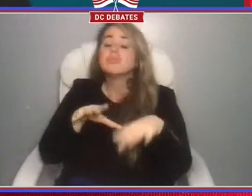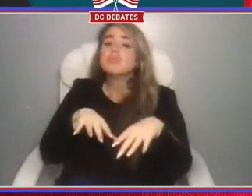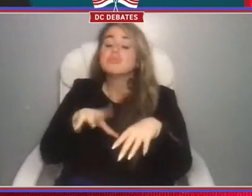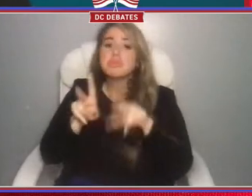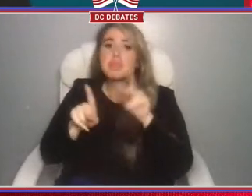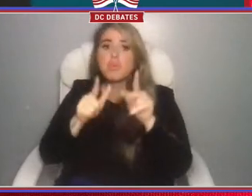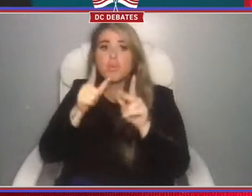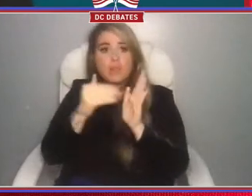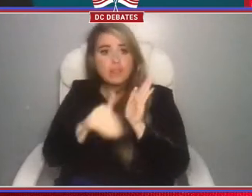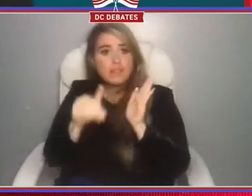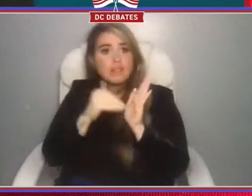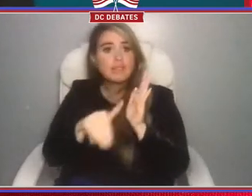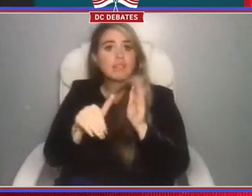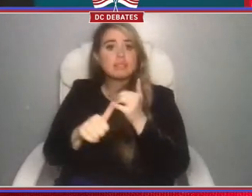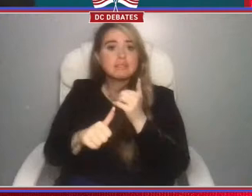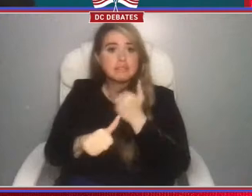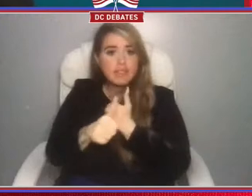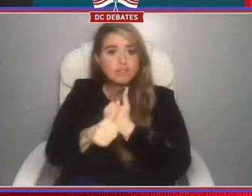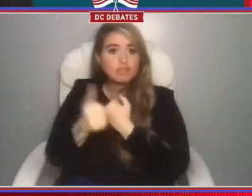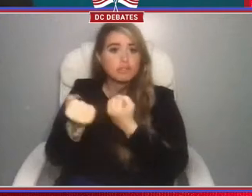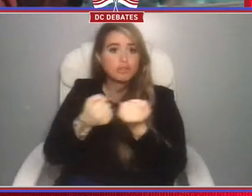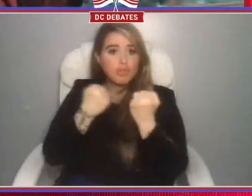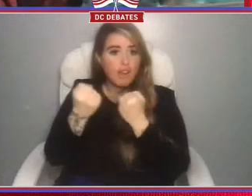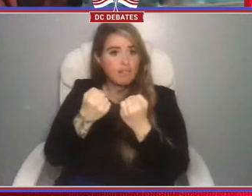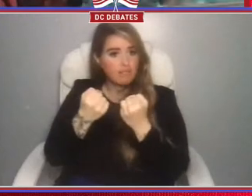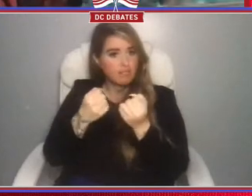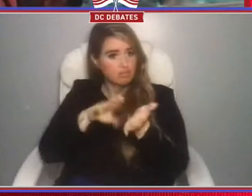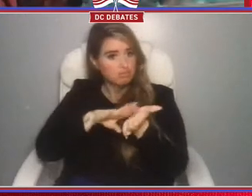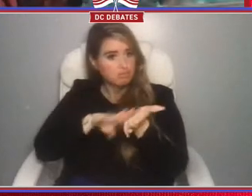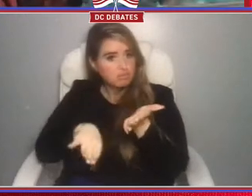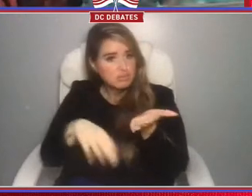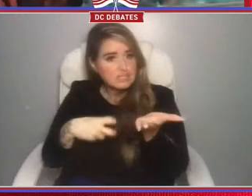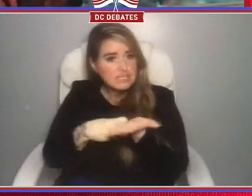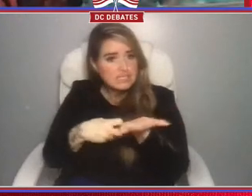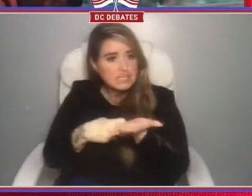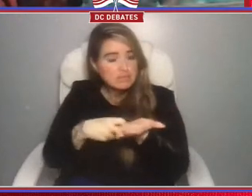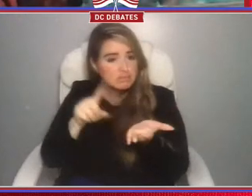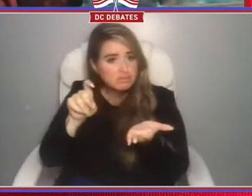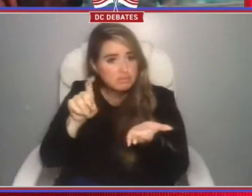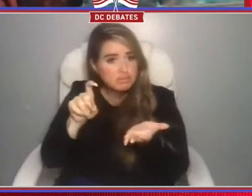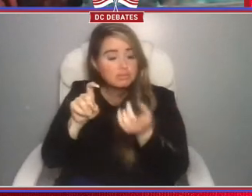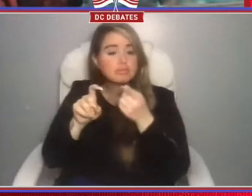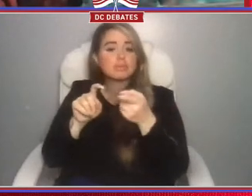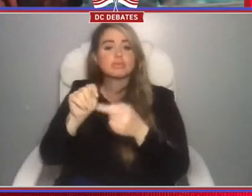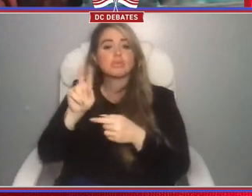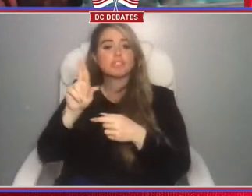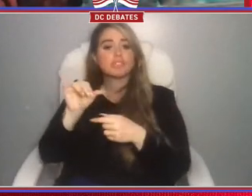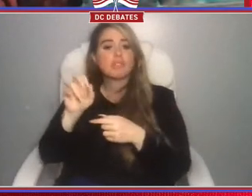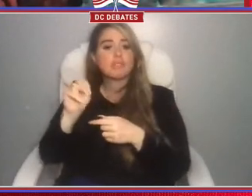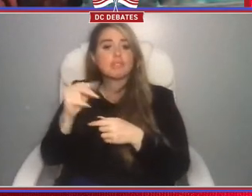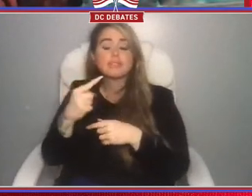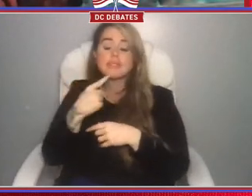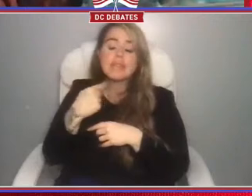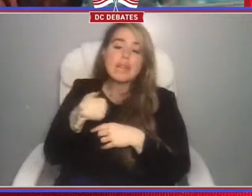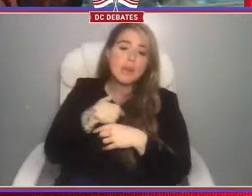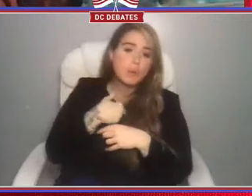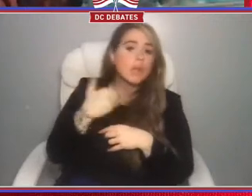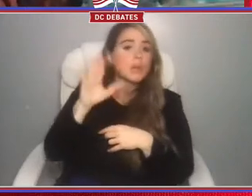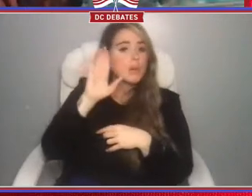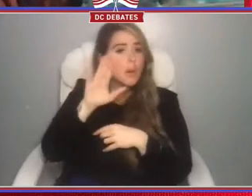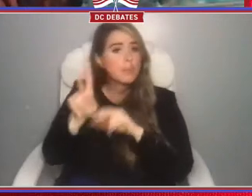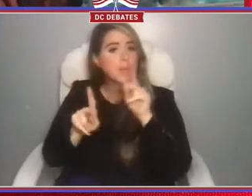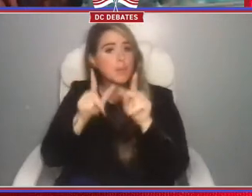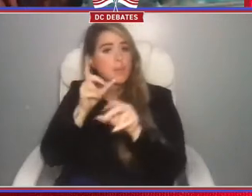driven dangerously really get out of paying? Well, we don't know for a fact that people who drove and got tickets